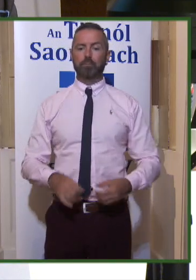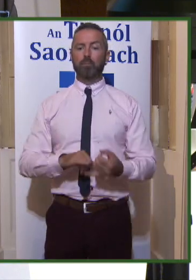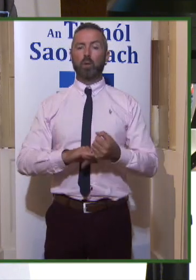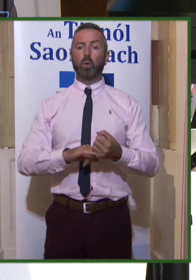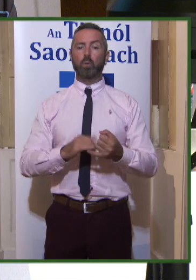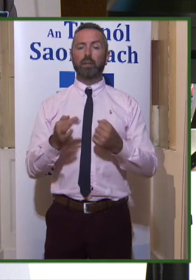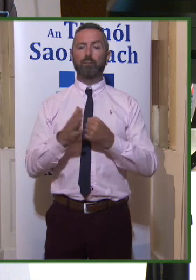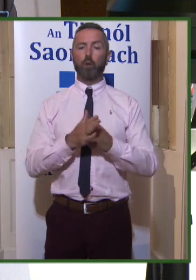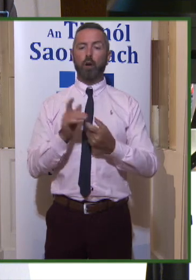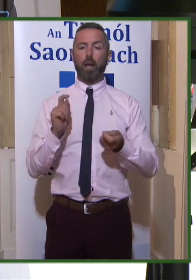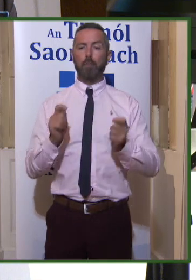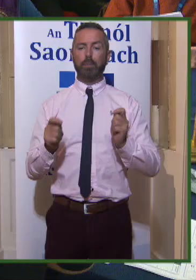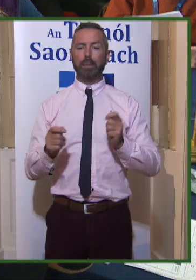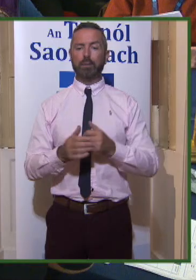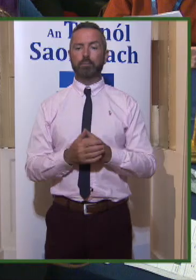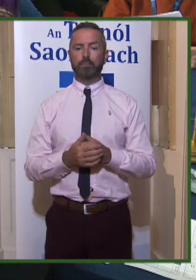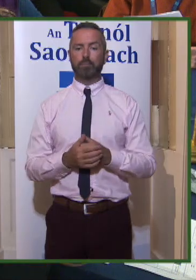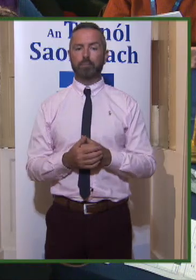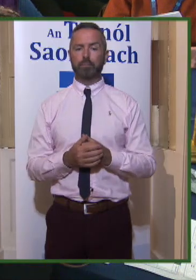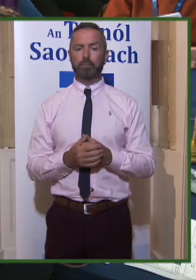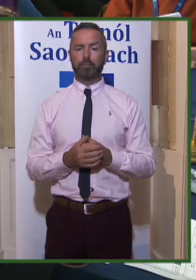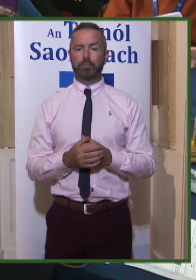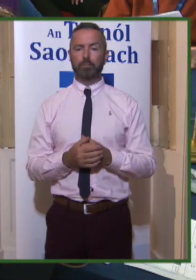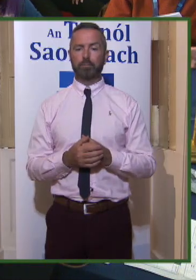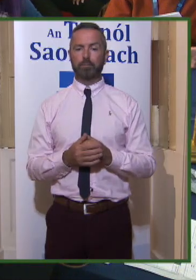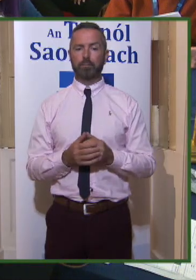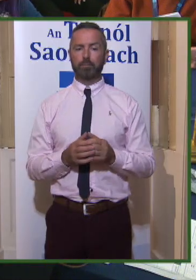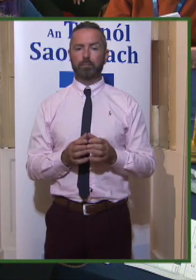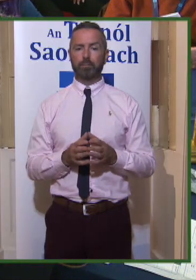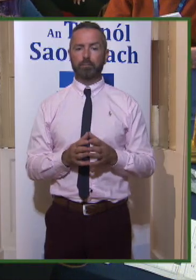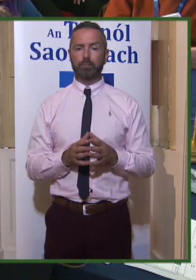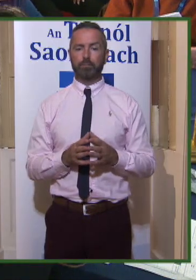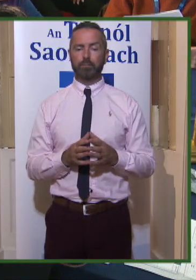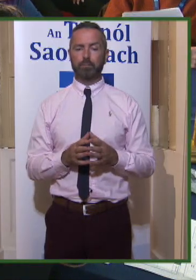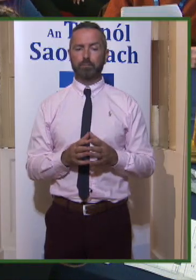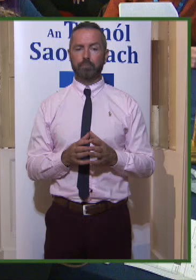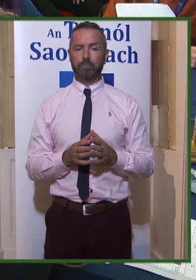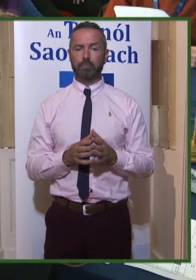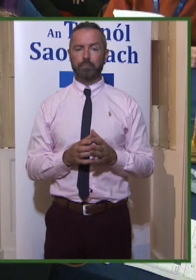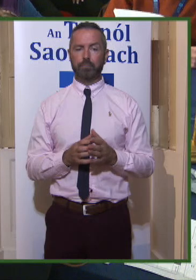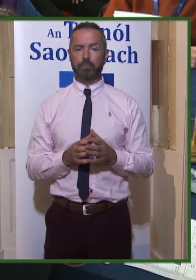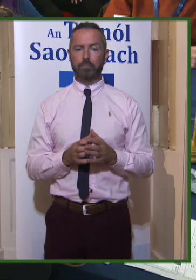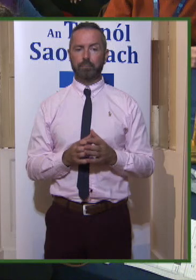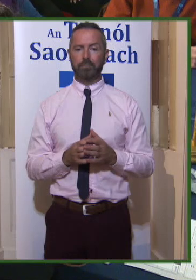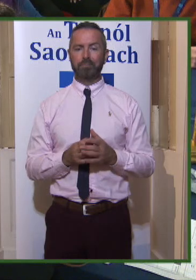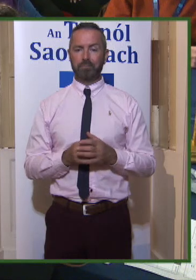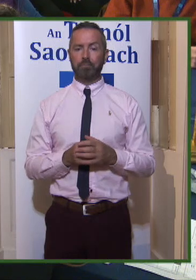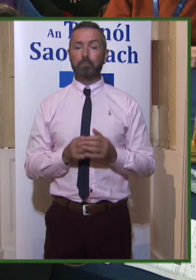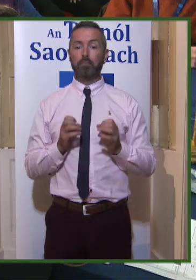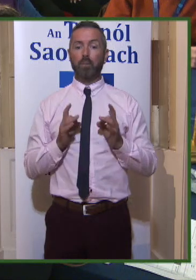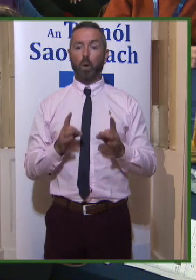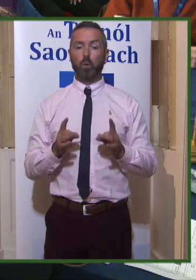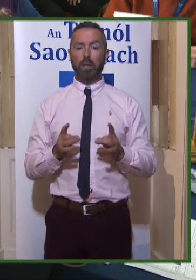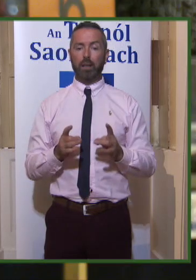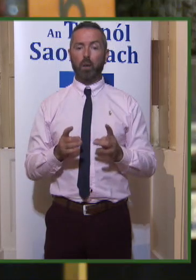amendment? Should be everybody else. Yeah. Logically. Well, except for the abstainers, yeah. Okay, the abstainers, okay. Right, so it's carries, Excuse me, yeah. I